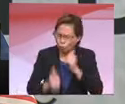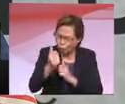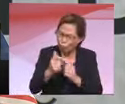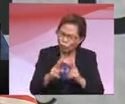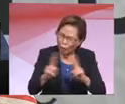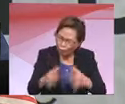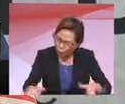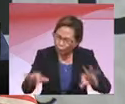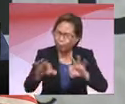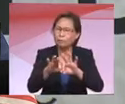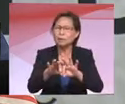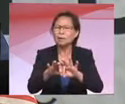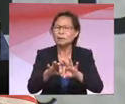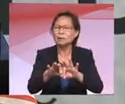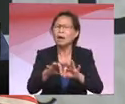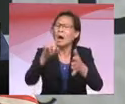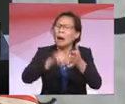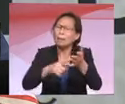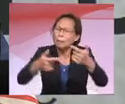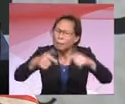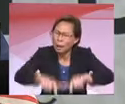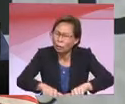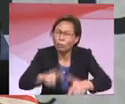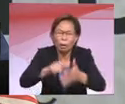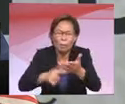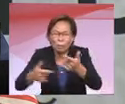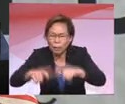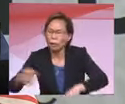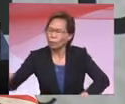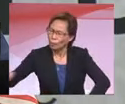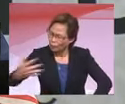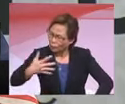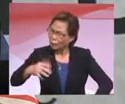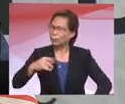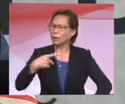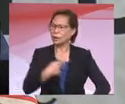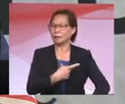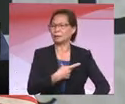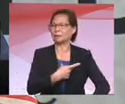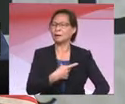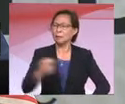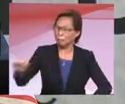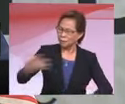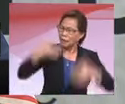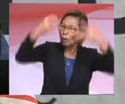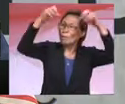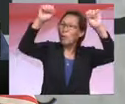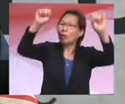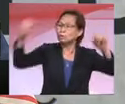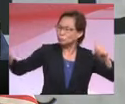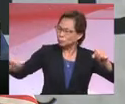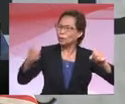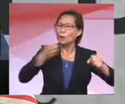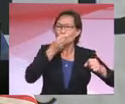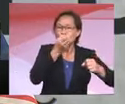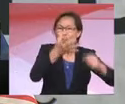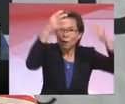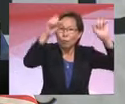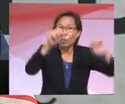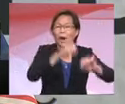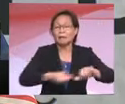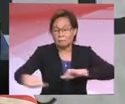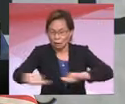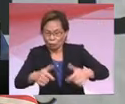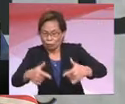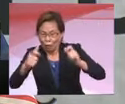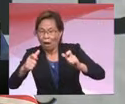for our frontliners, whatever happened at the ground level, to inform us or inform the superior so that action can be taken as soon as